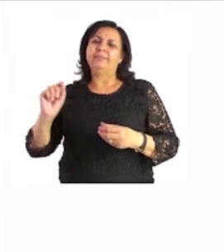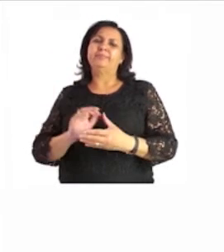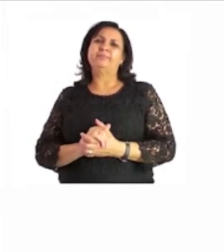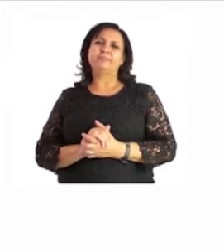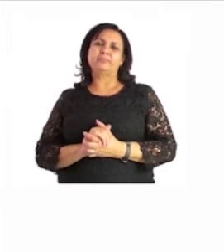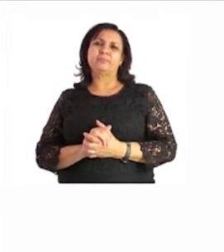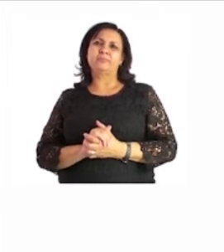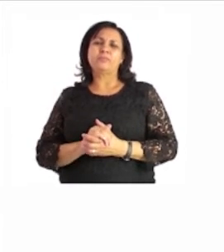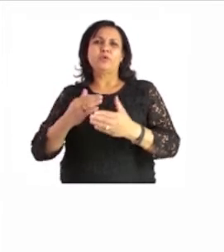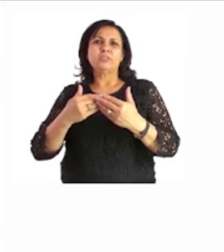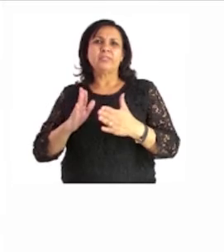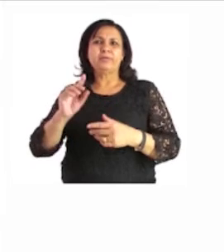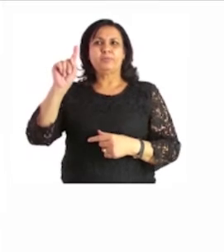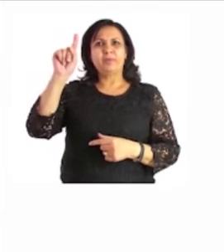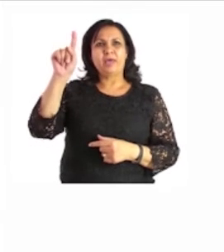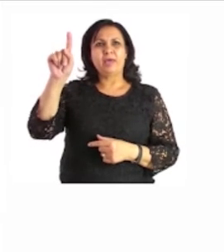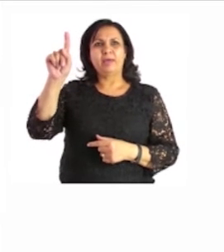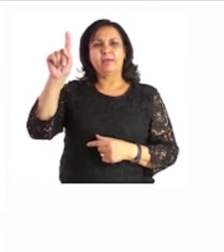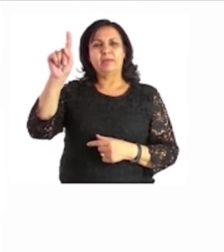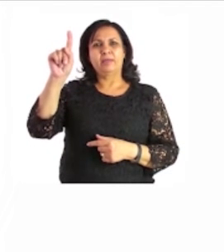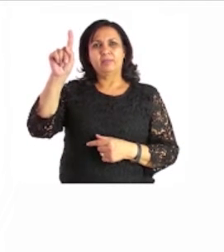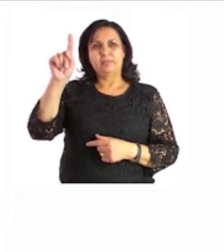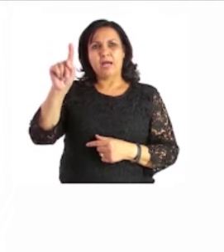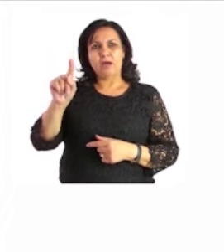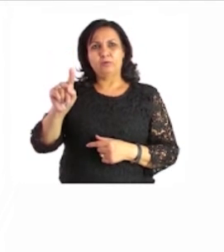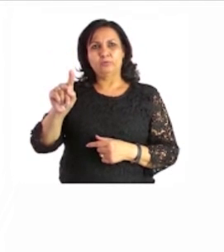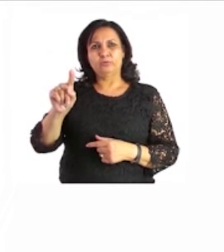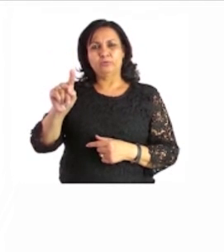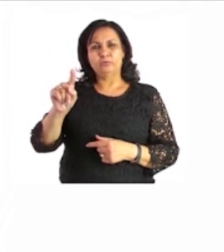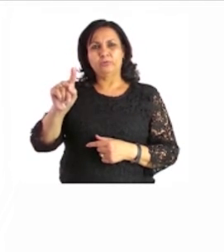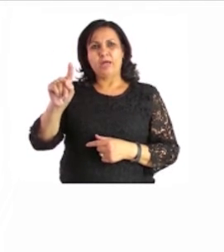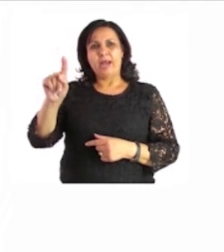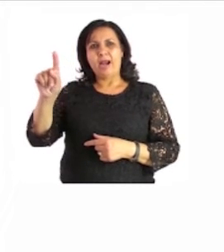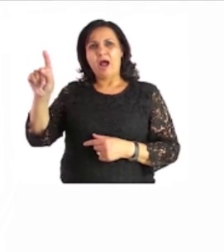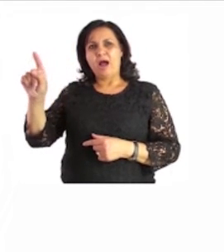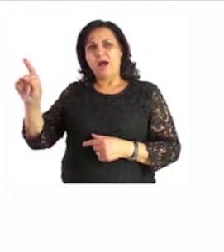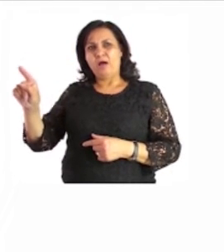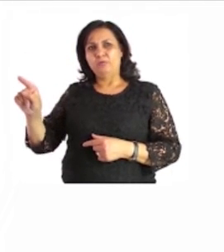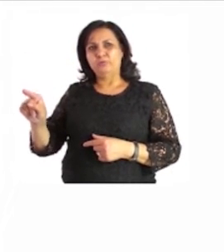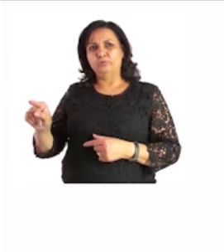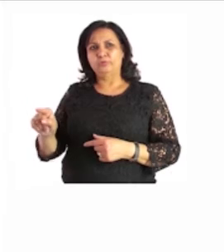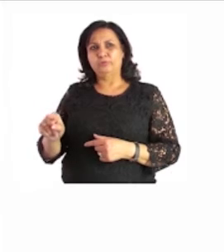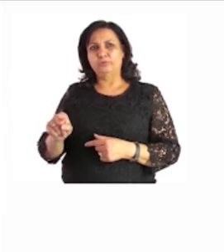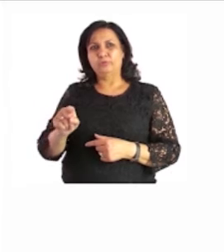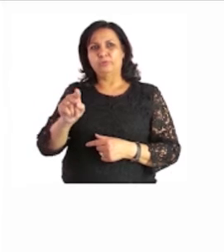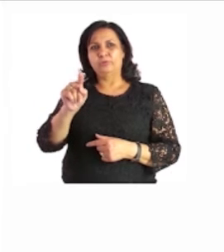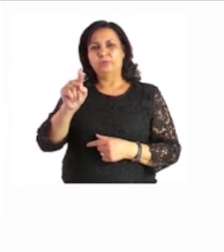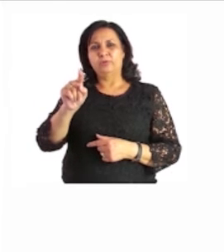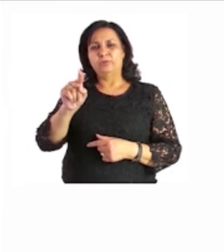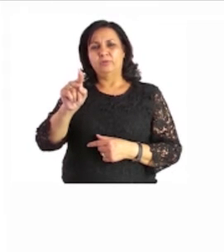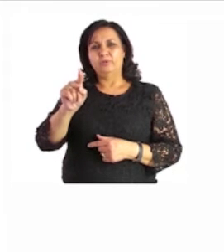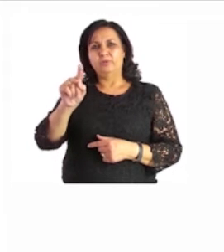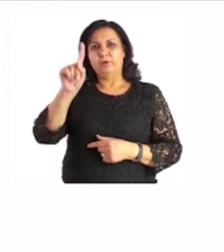correctly. So we start at the arrow, we go down and around, and then we make a